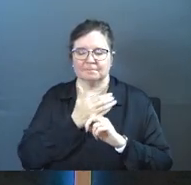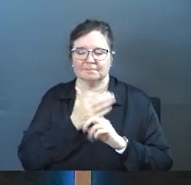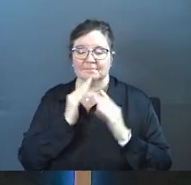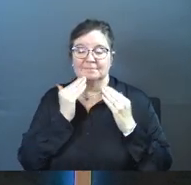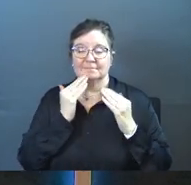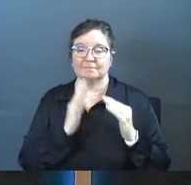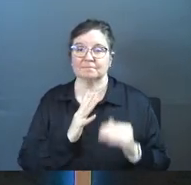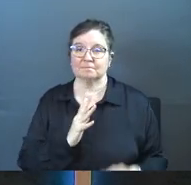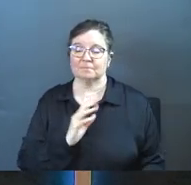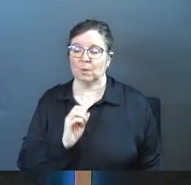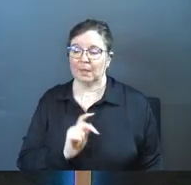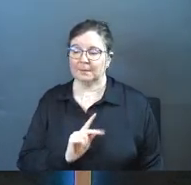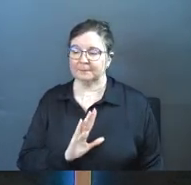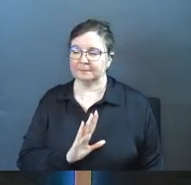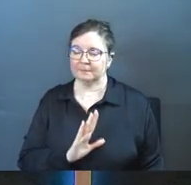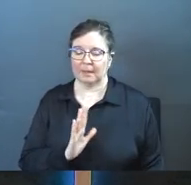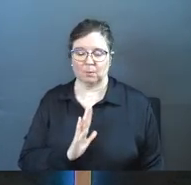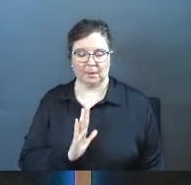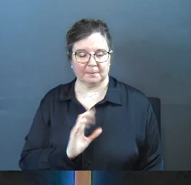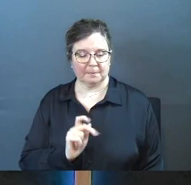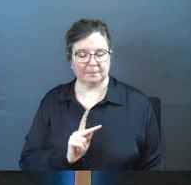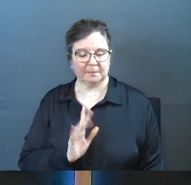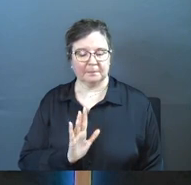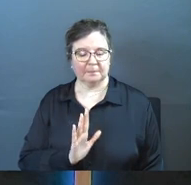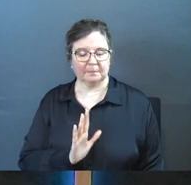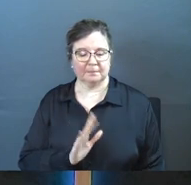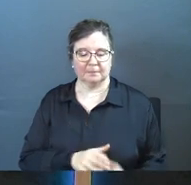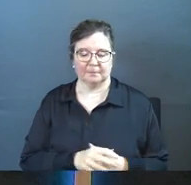okay. I'm okay.